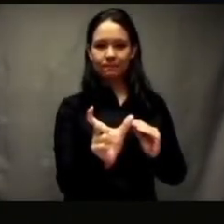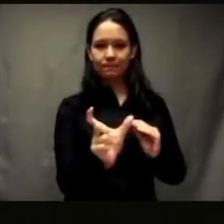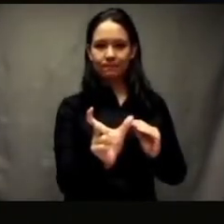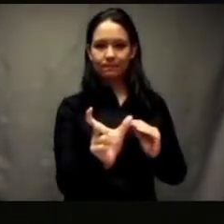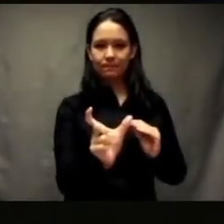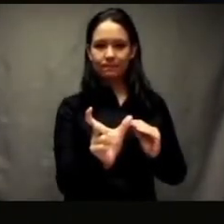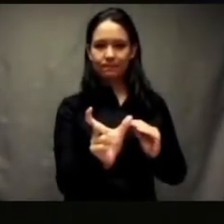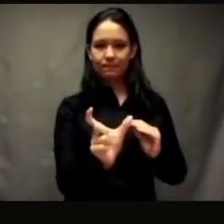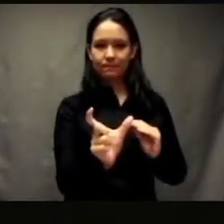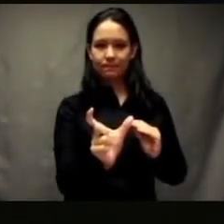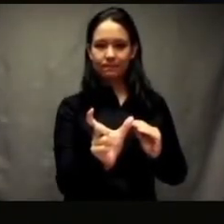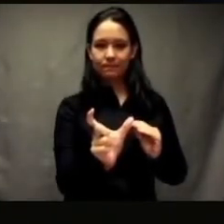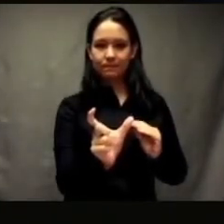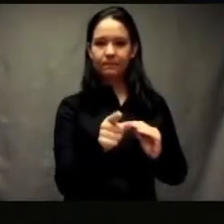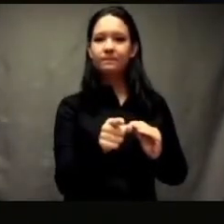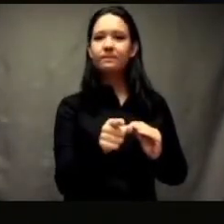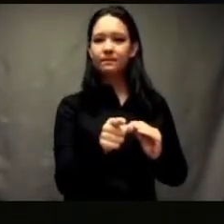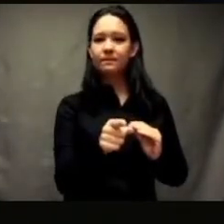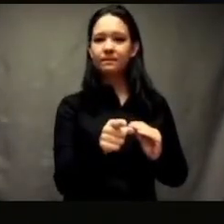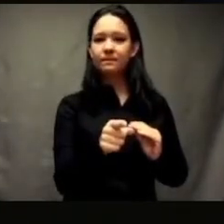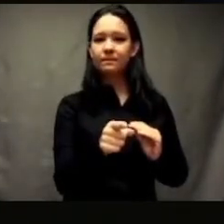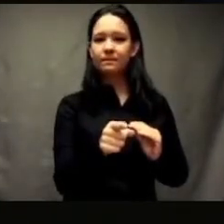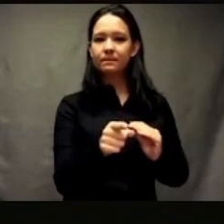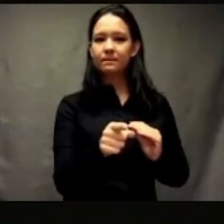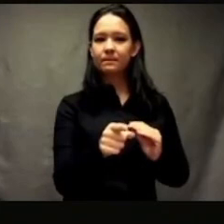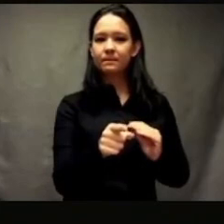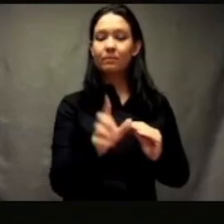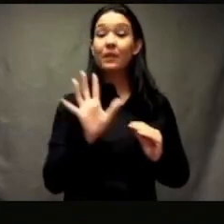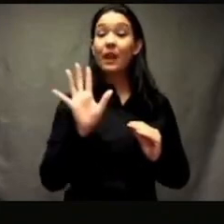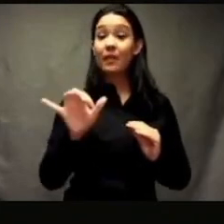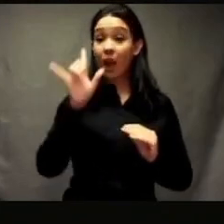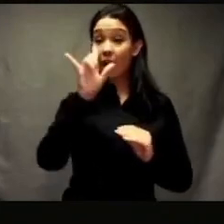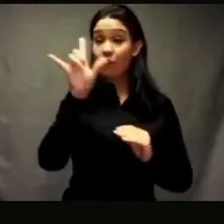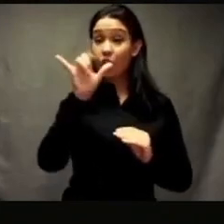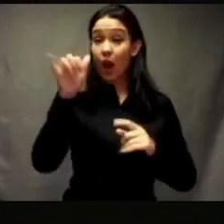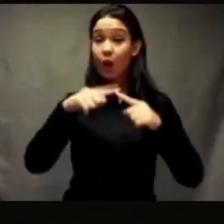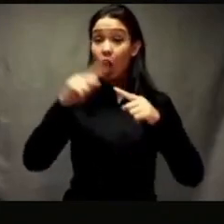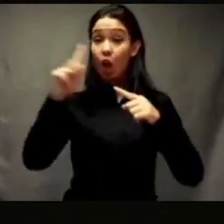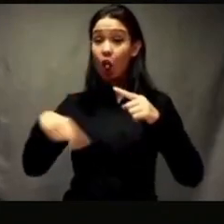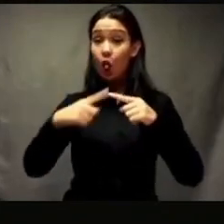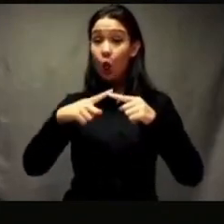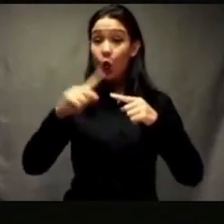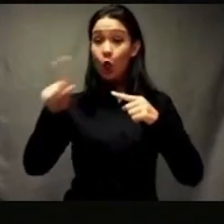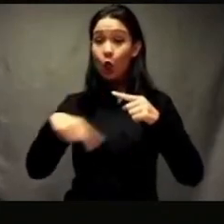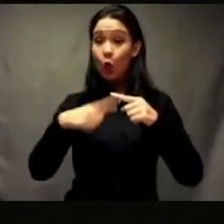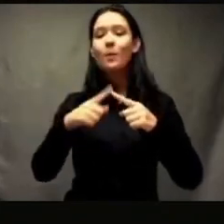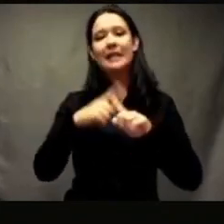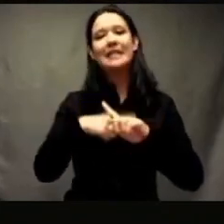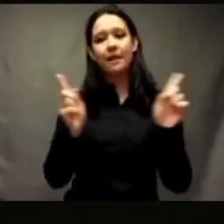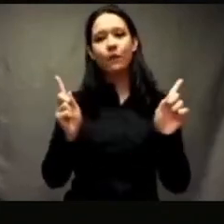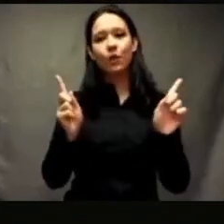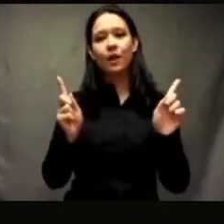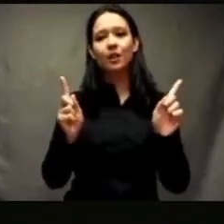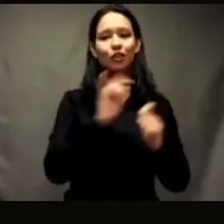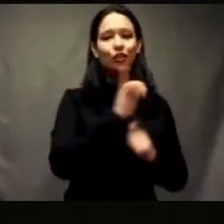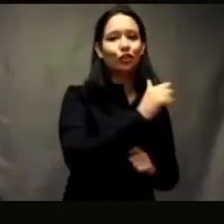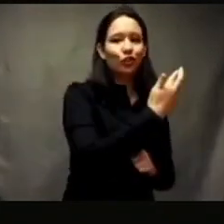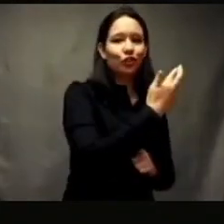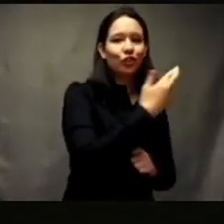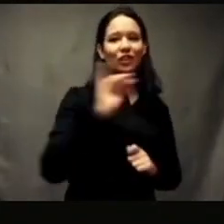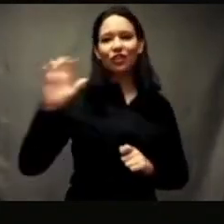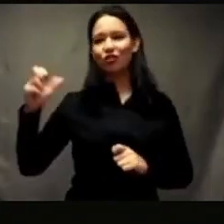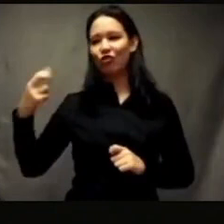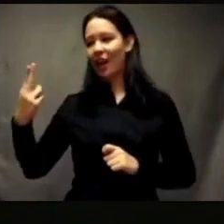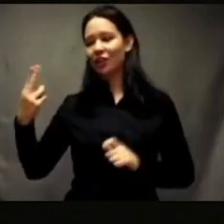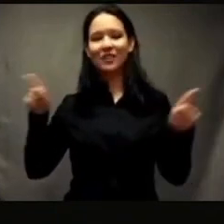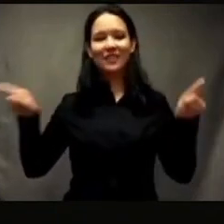yeah, I'm noticing, so that forever loop is something that definitely is different between ScratchJr and Scratch,